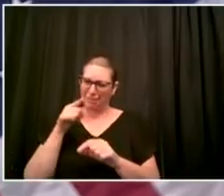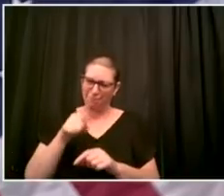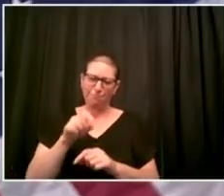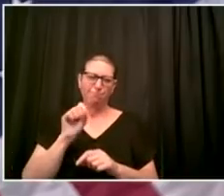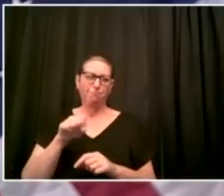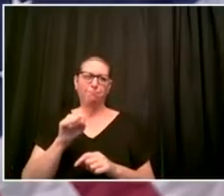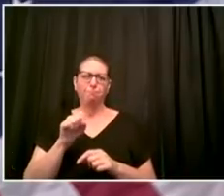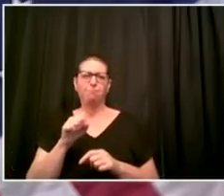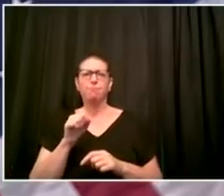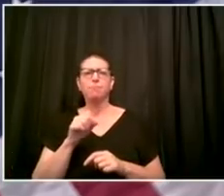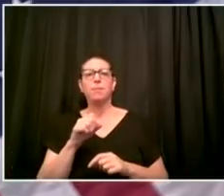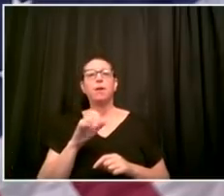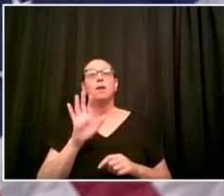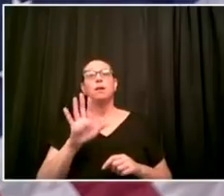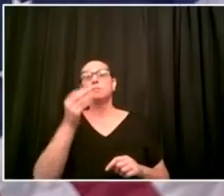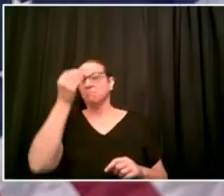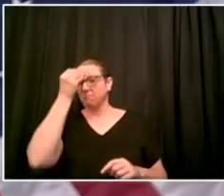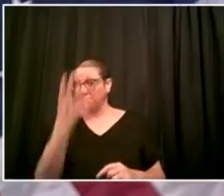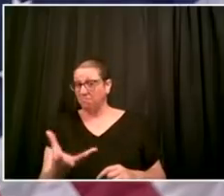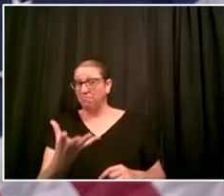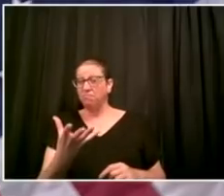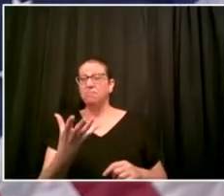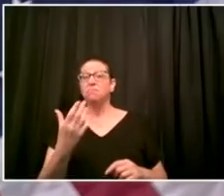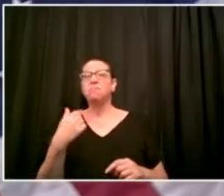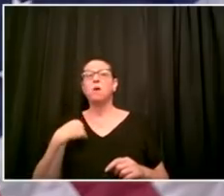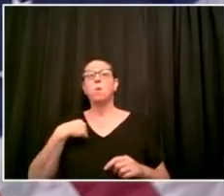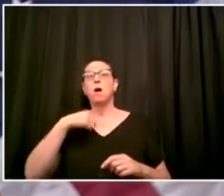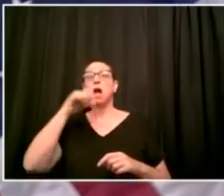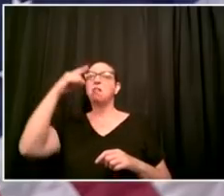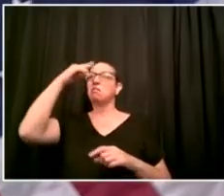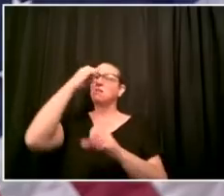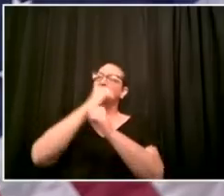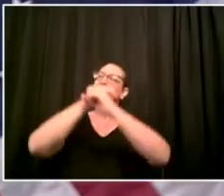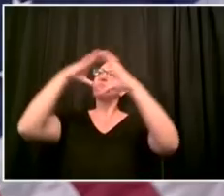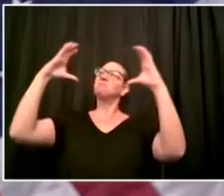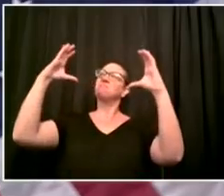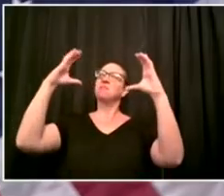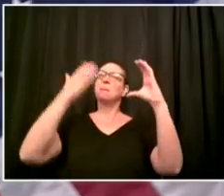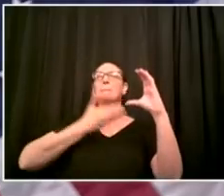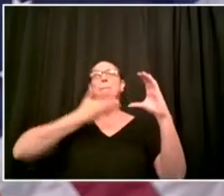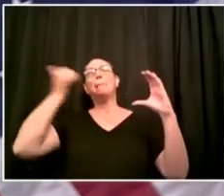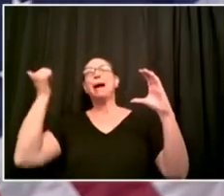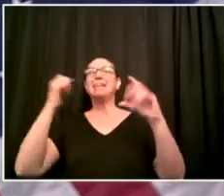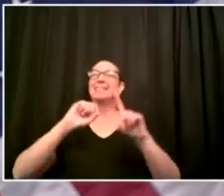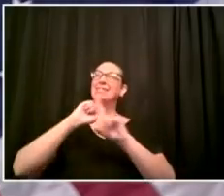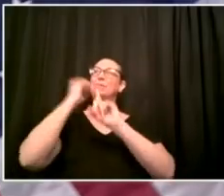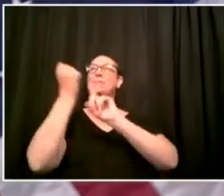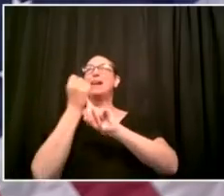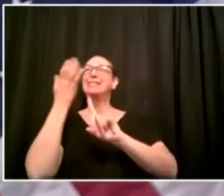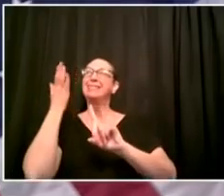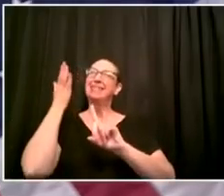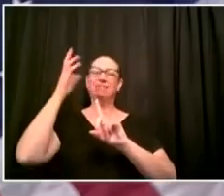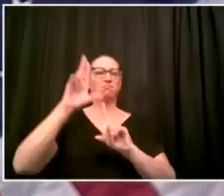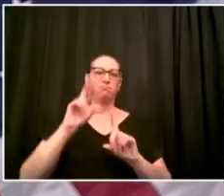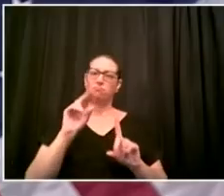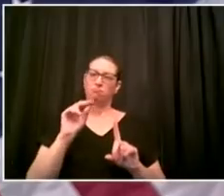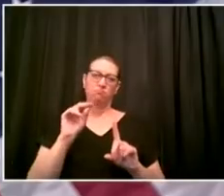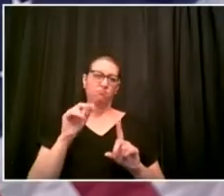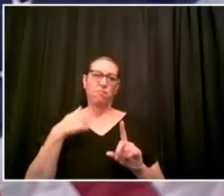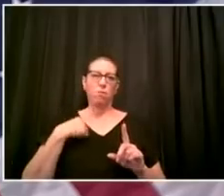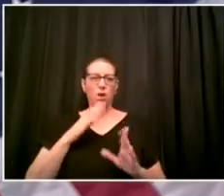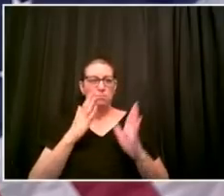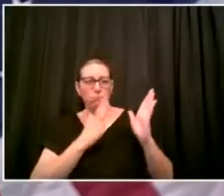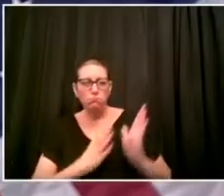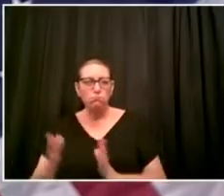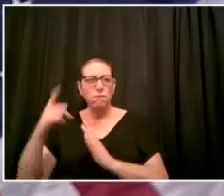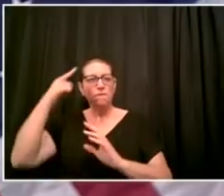typically. We prepare for worst case scenarios, and we're very pleasantly surprised when we see something better. Certainly, we're seeing more progress here than we